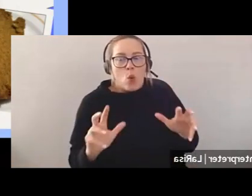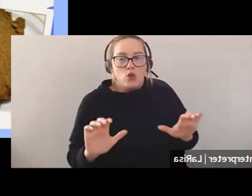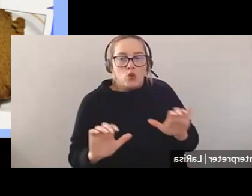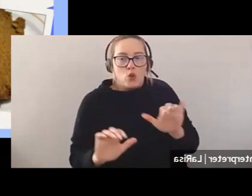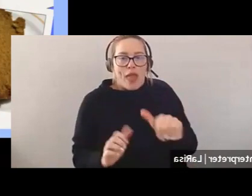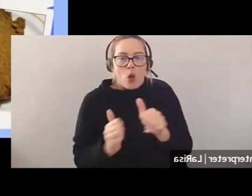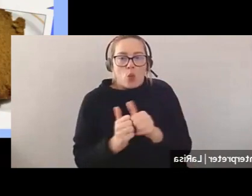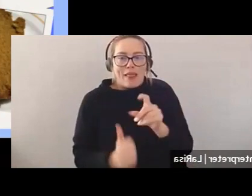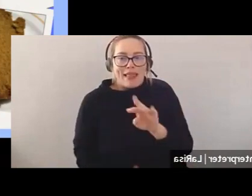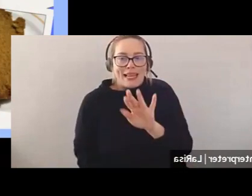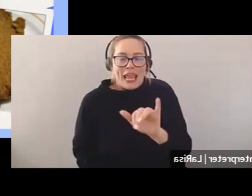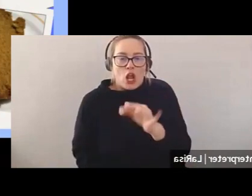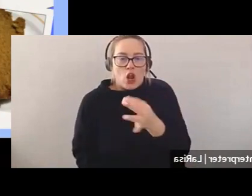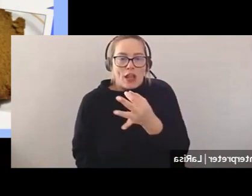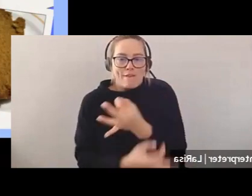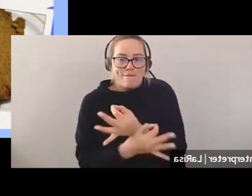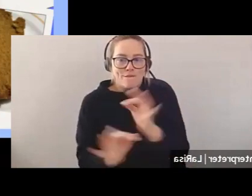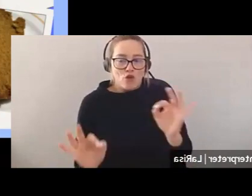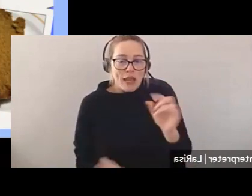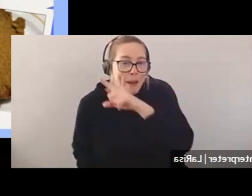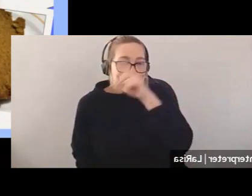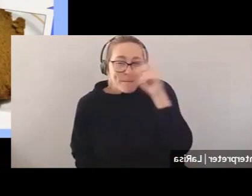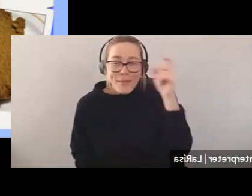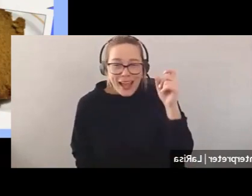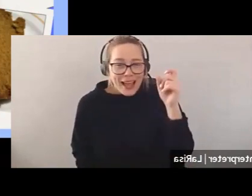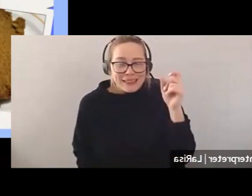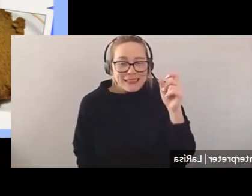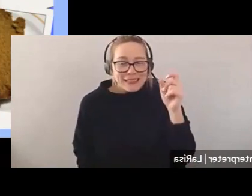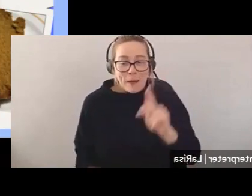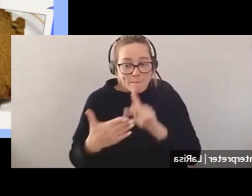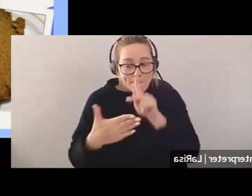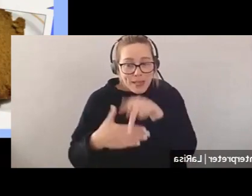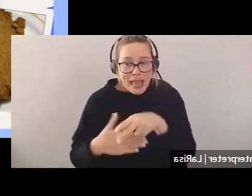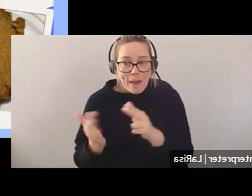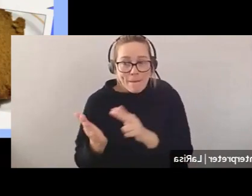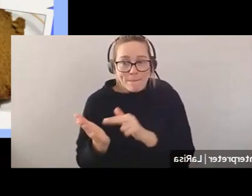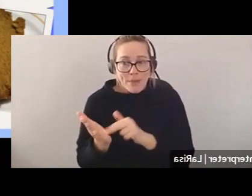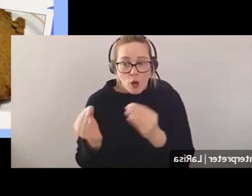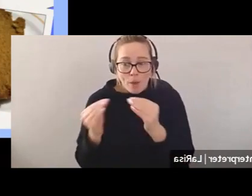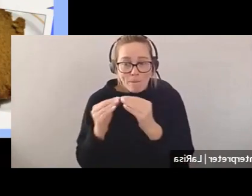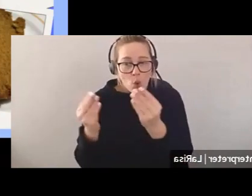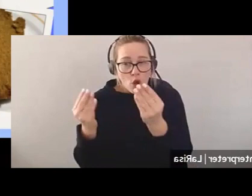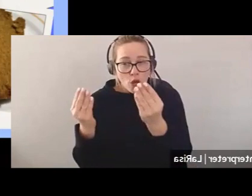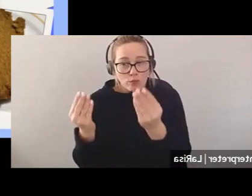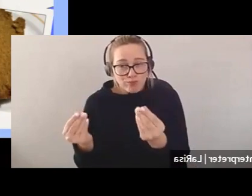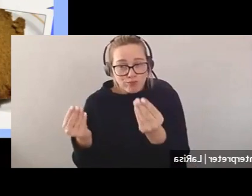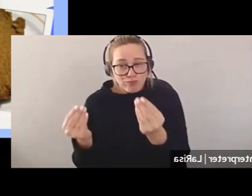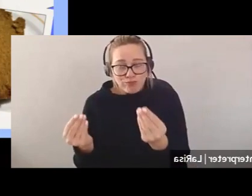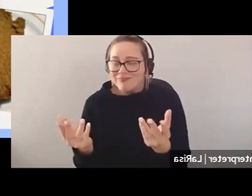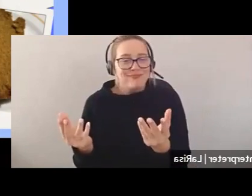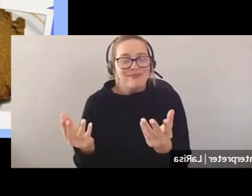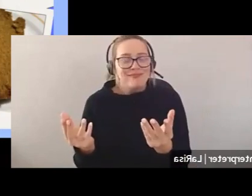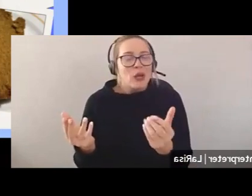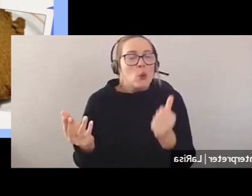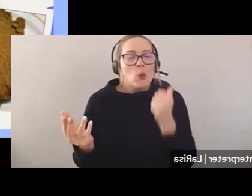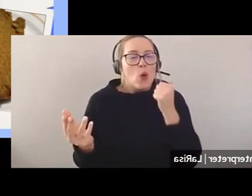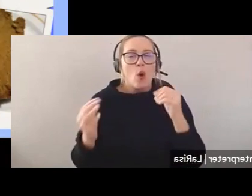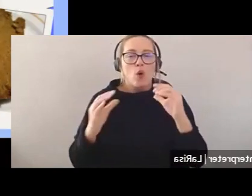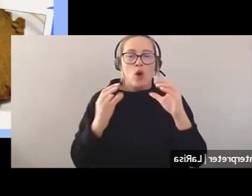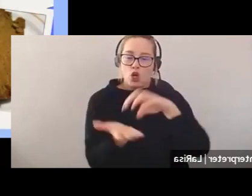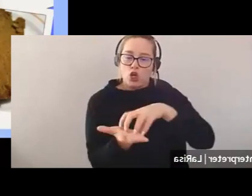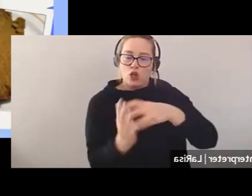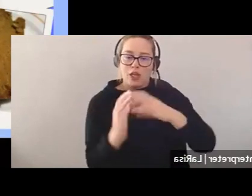butter, because it melts a lot quicker than regular butter, and the cookies will come out flat, and it's just